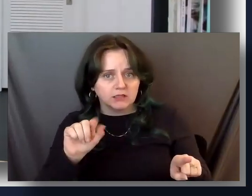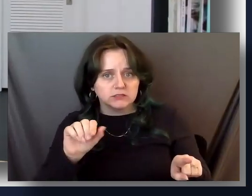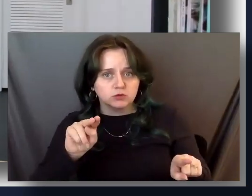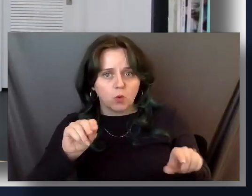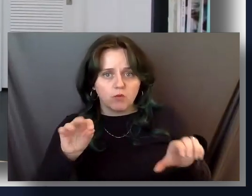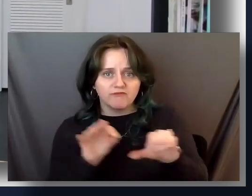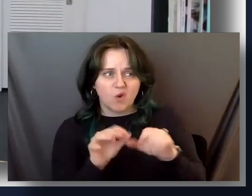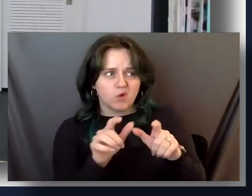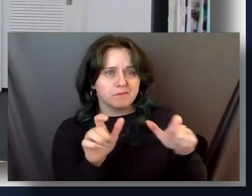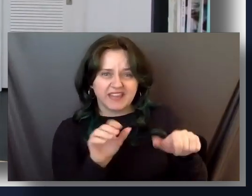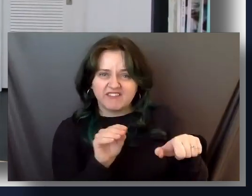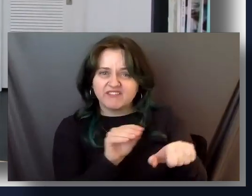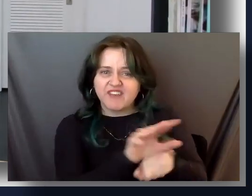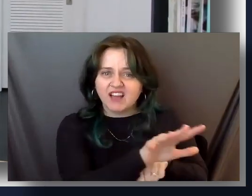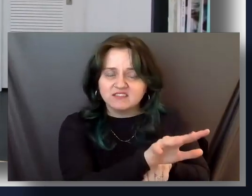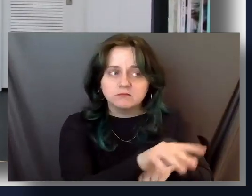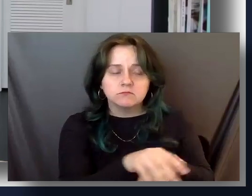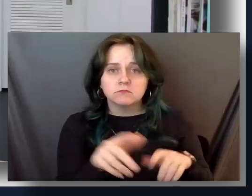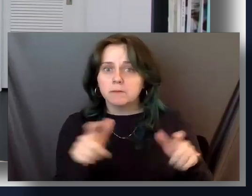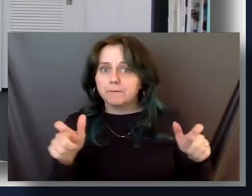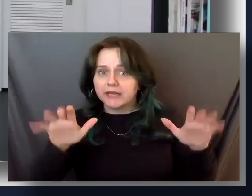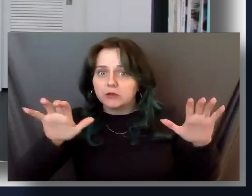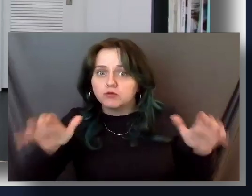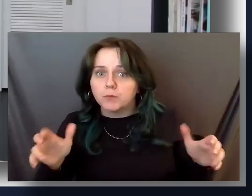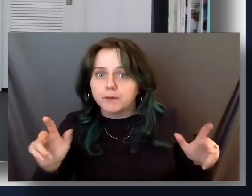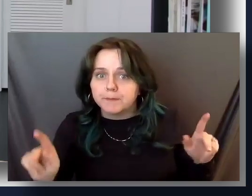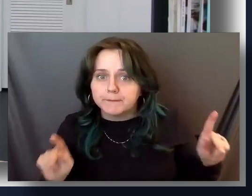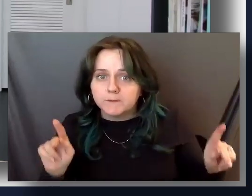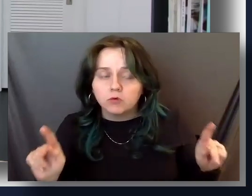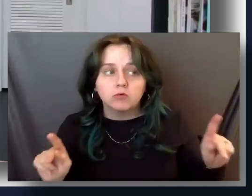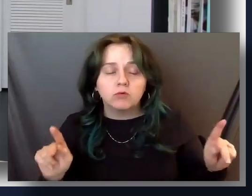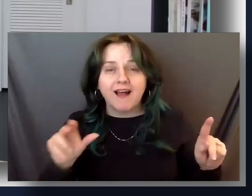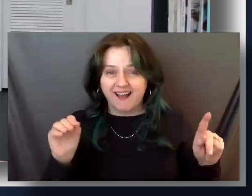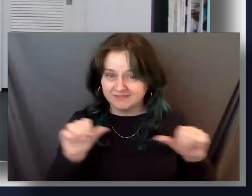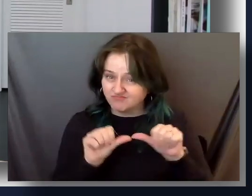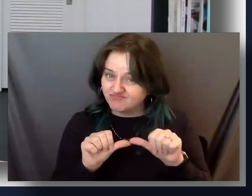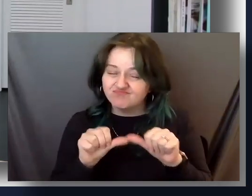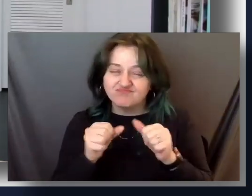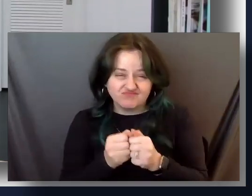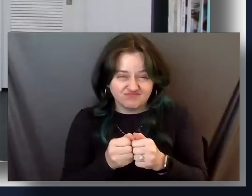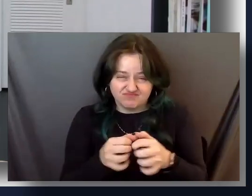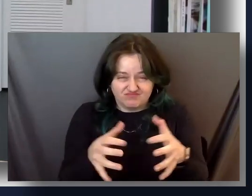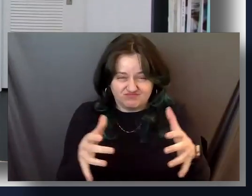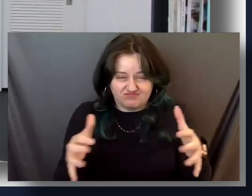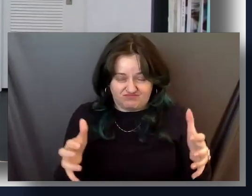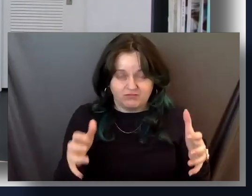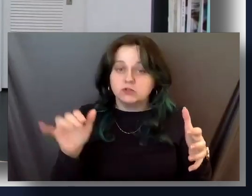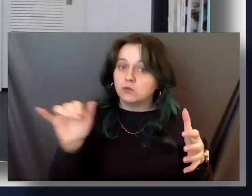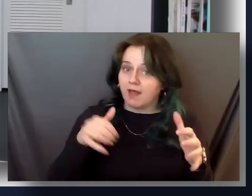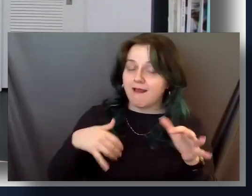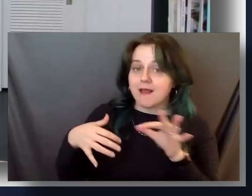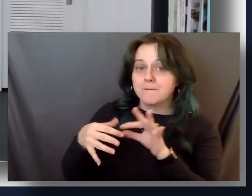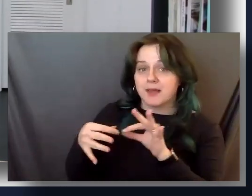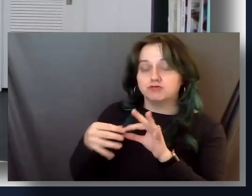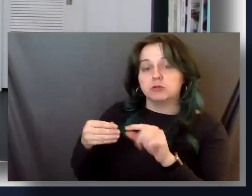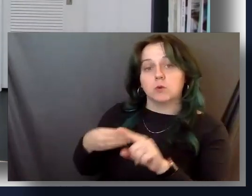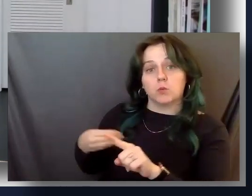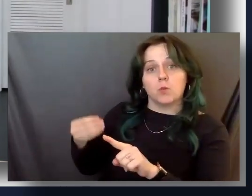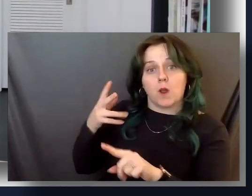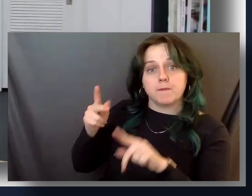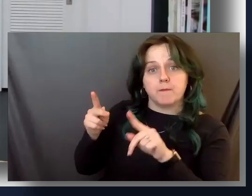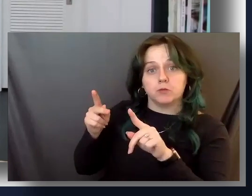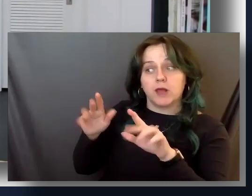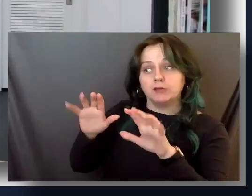vote. And they are a big constituency, and they're growing. So as the white population